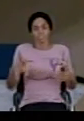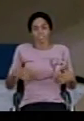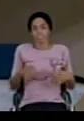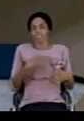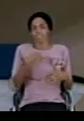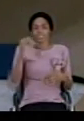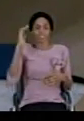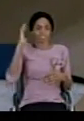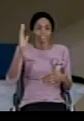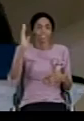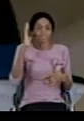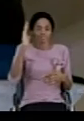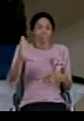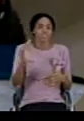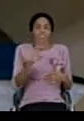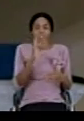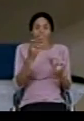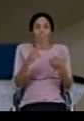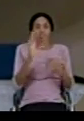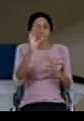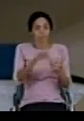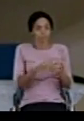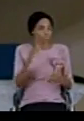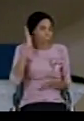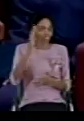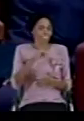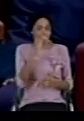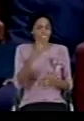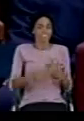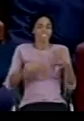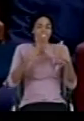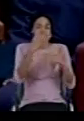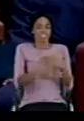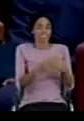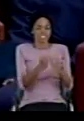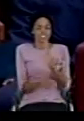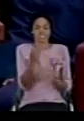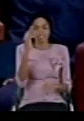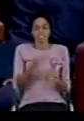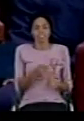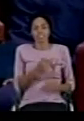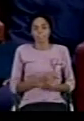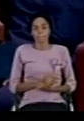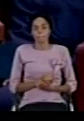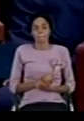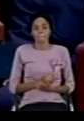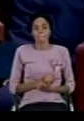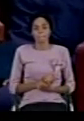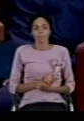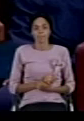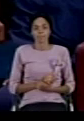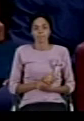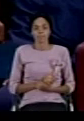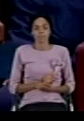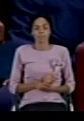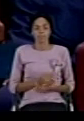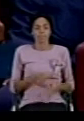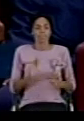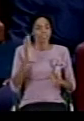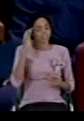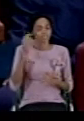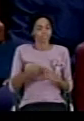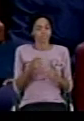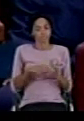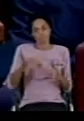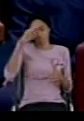have started coming. Your own testimony is the next one. The third one now. Let's hear from this brother.